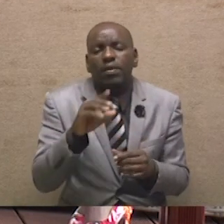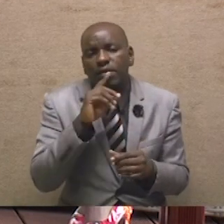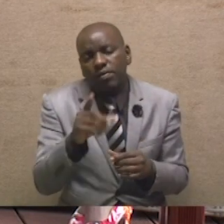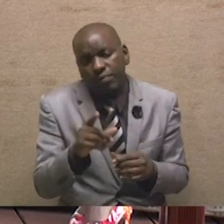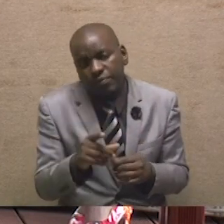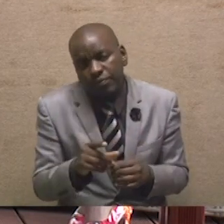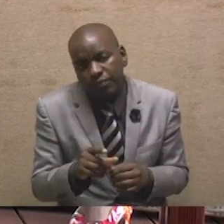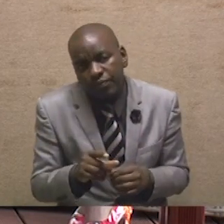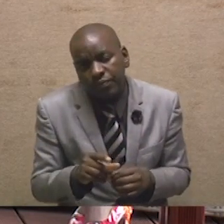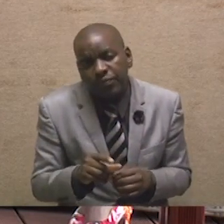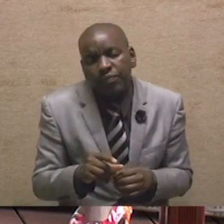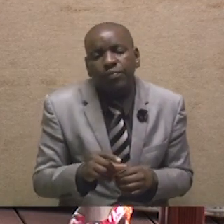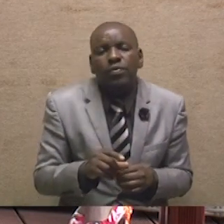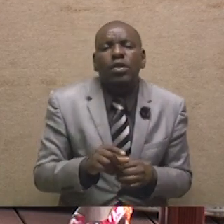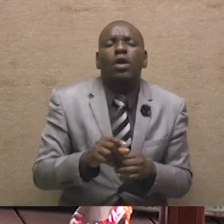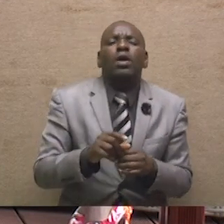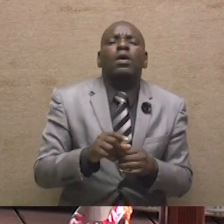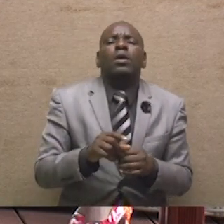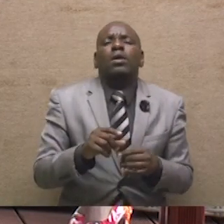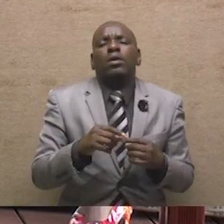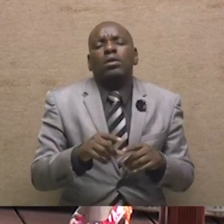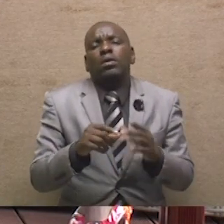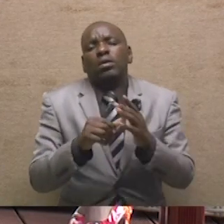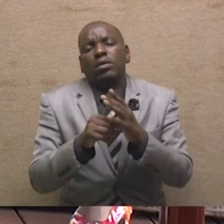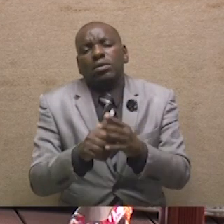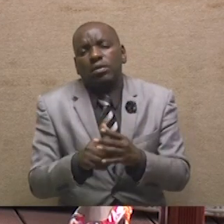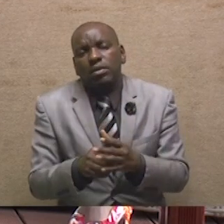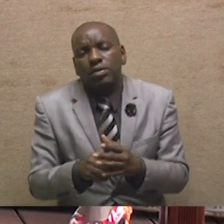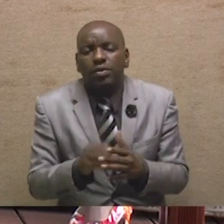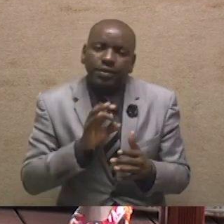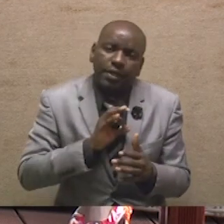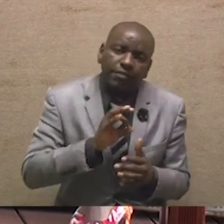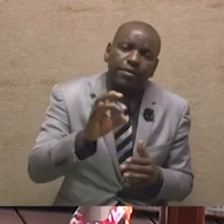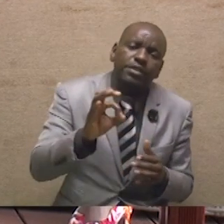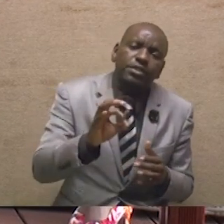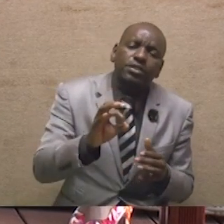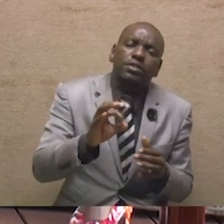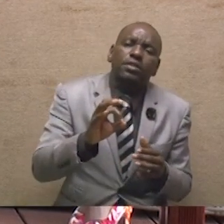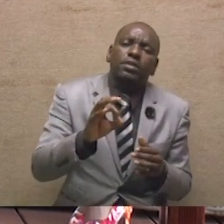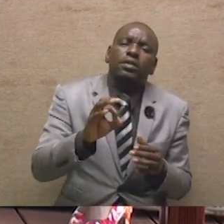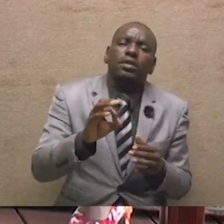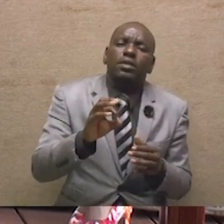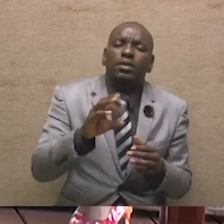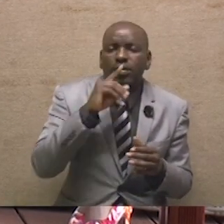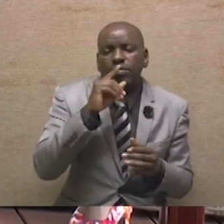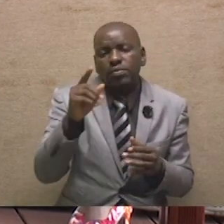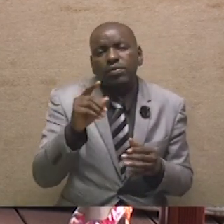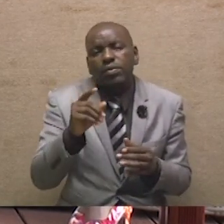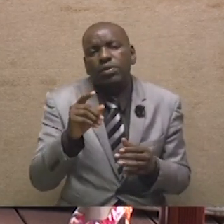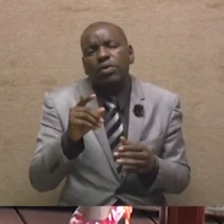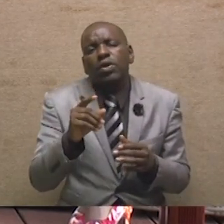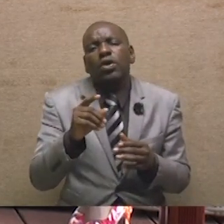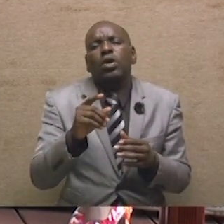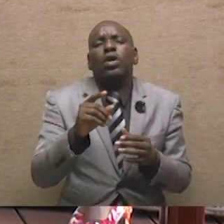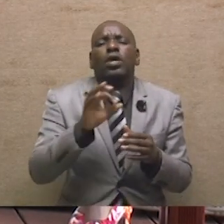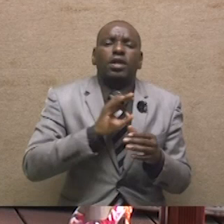must embrace. There is an issue, Mr. Gwatidzo and Tendai, of the government categorizing to say